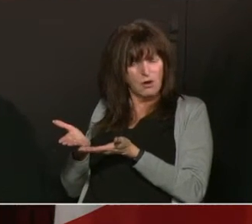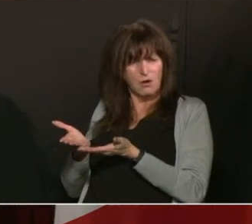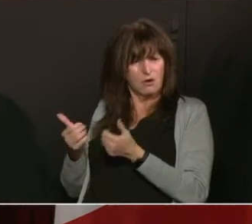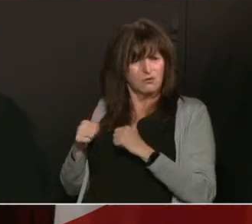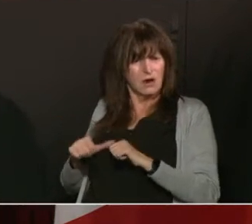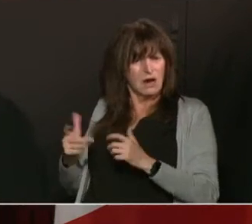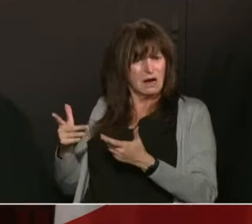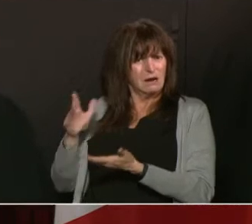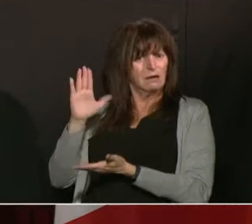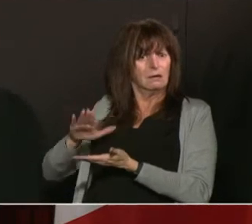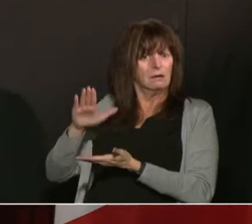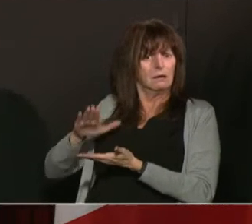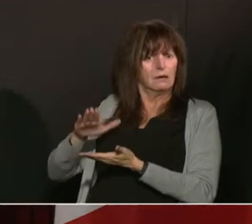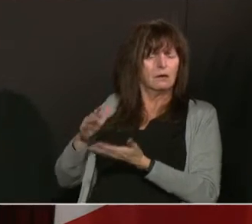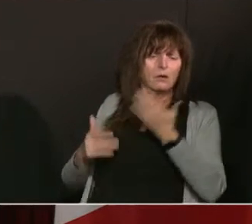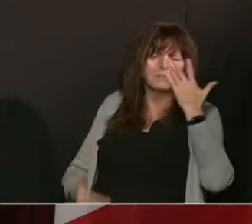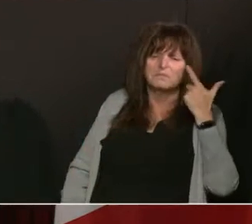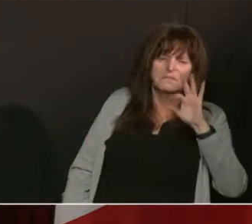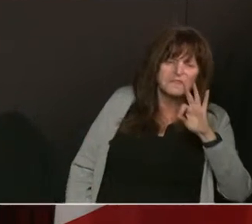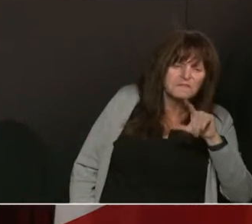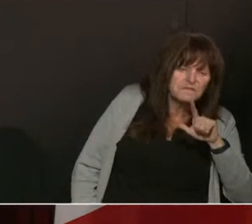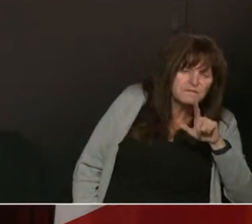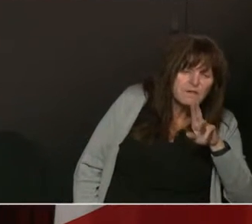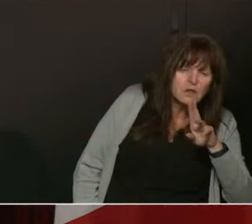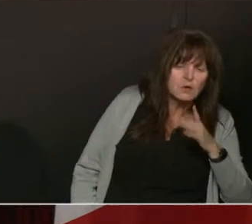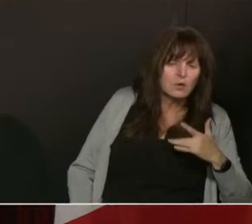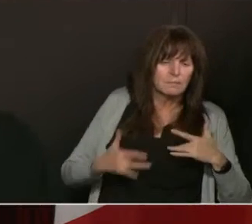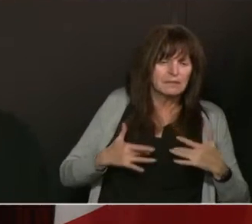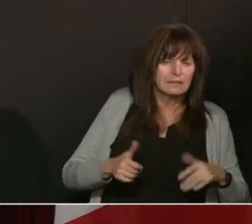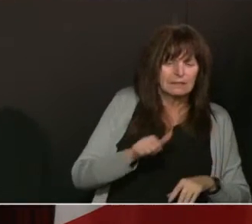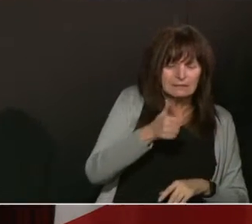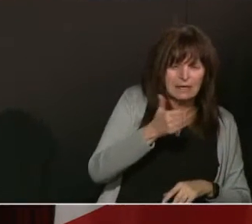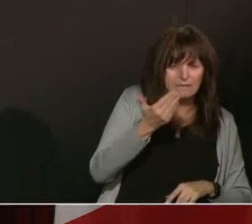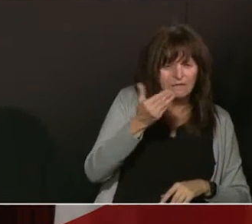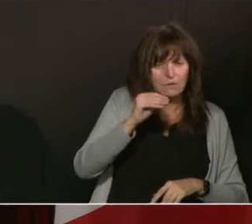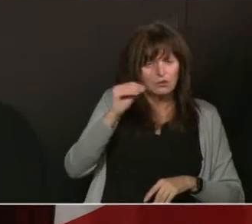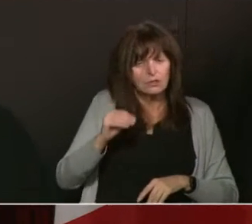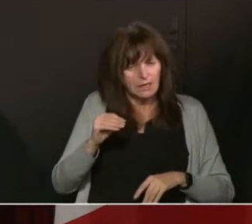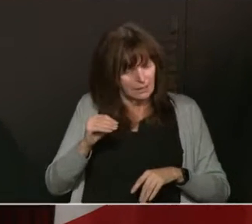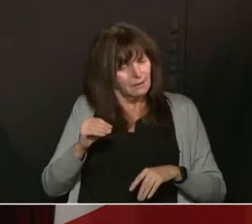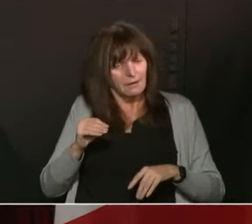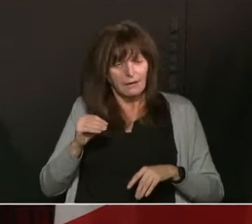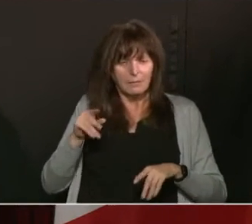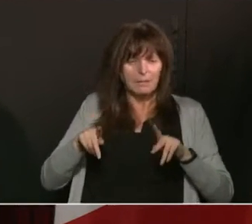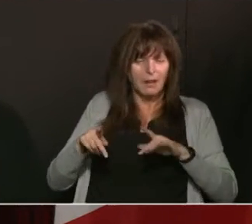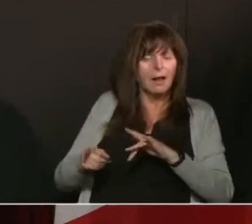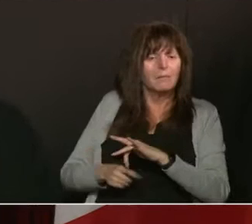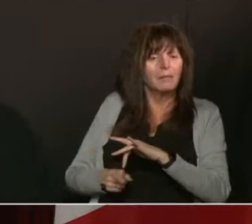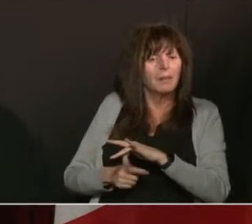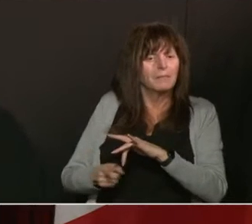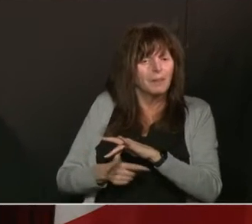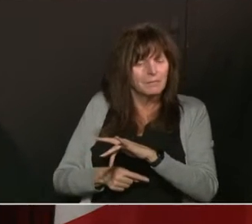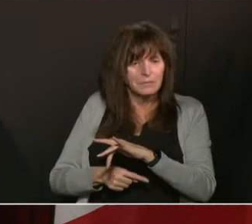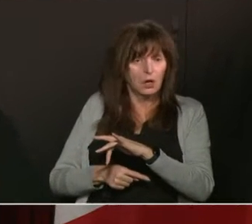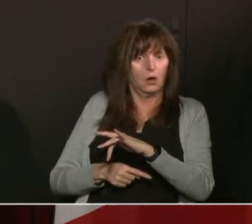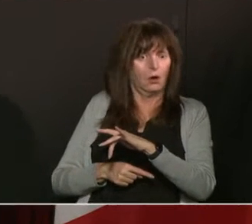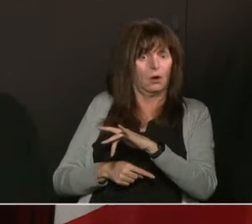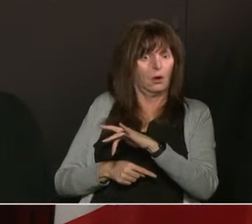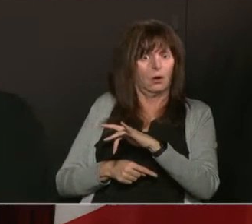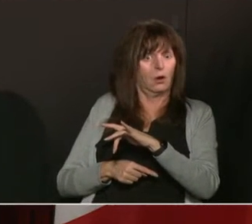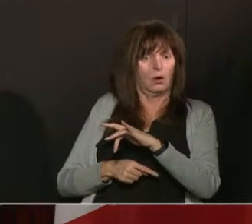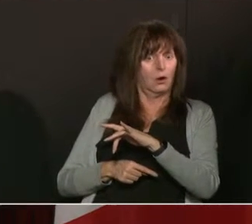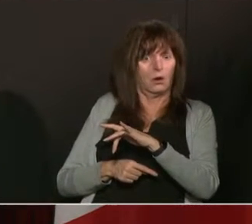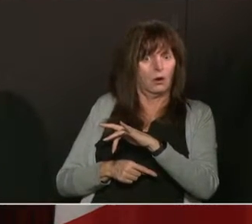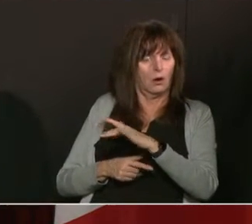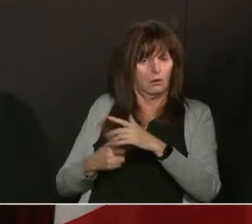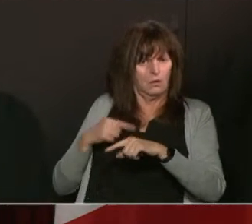season, that we would need to be able to not have that person stay home for 10 to